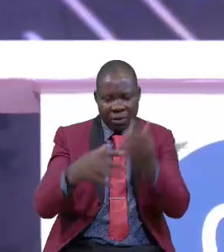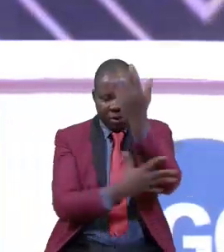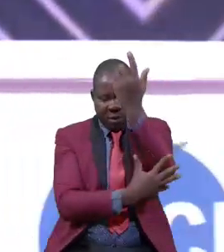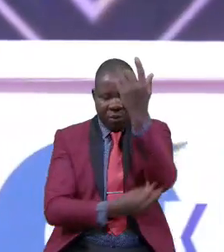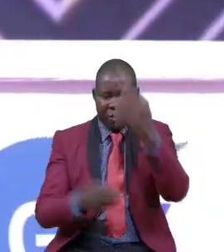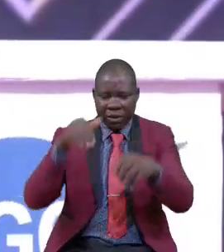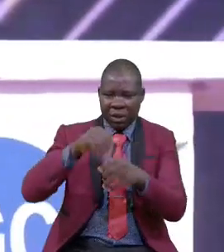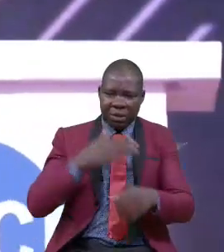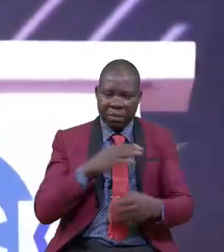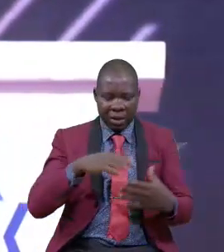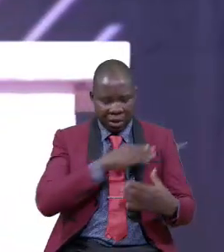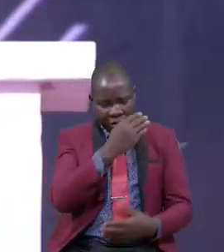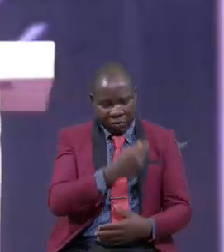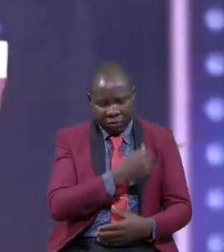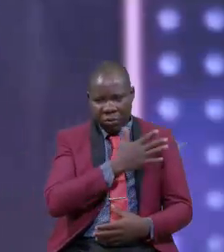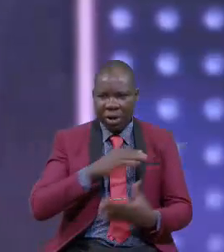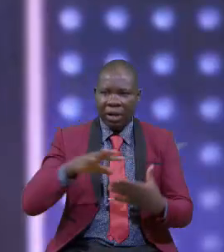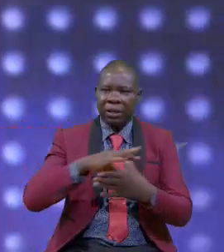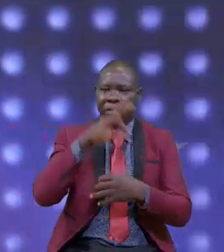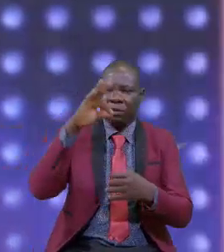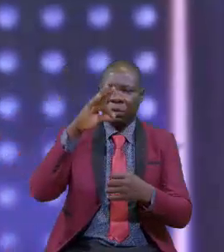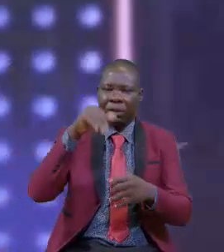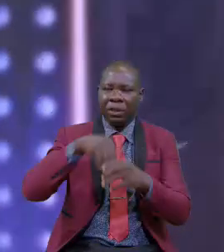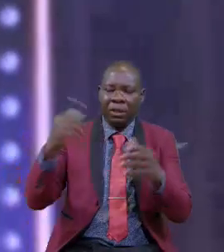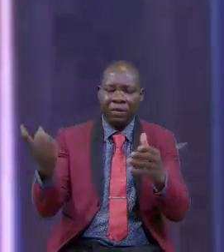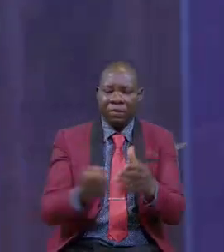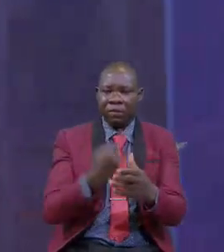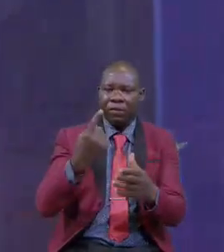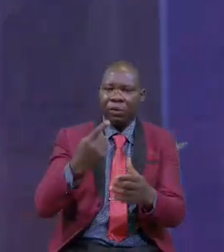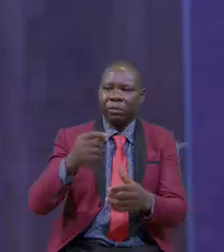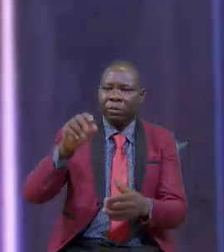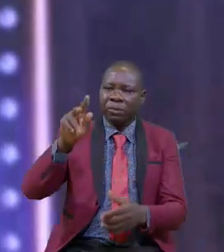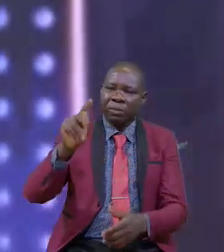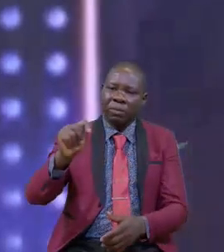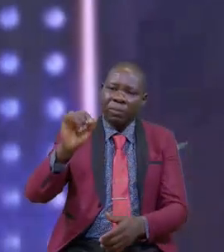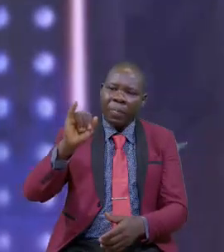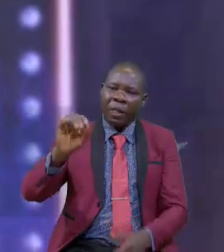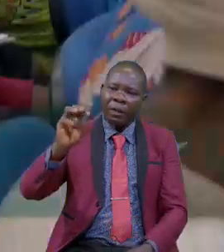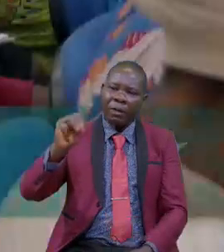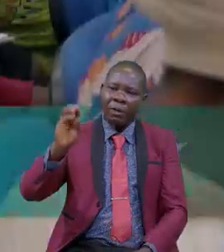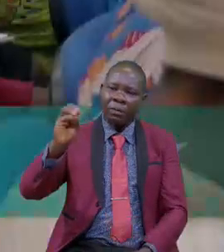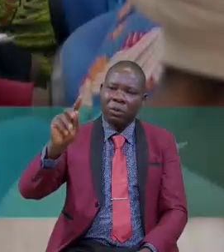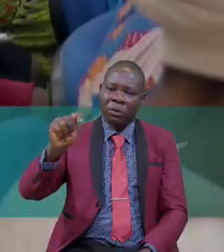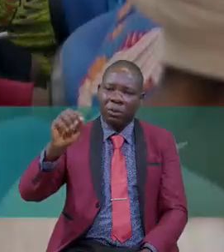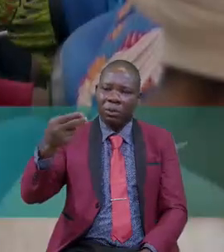1 Timothy chapter 1, I'm reading from verse 14. 1 Timothy chapter 1, verse